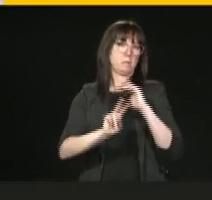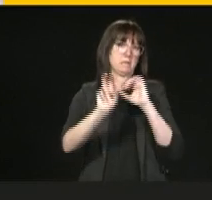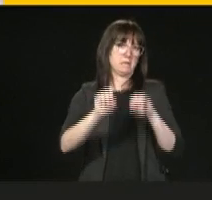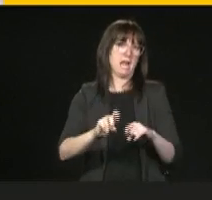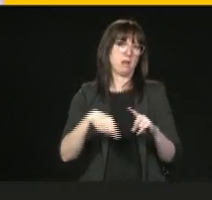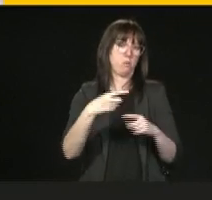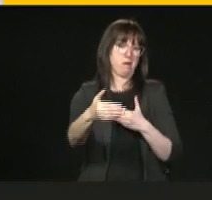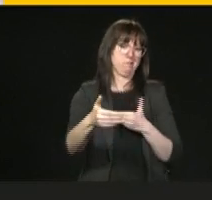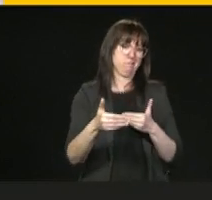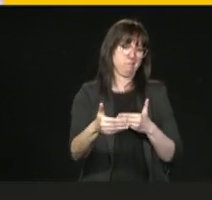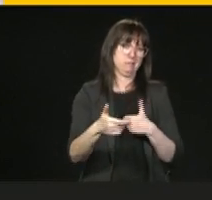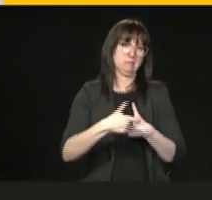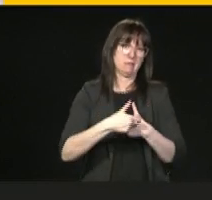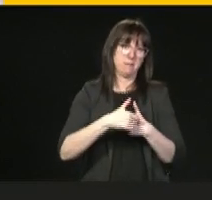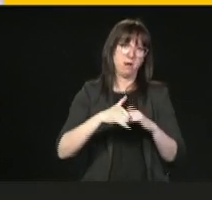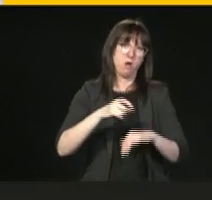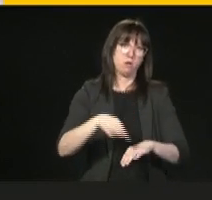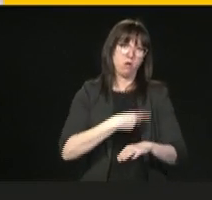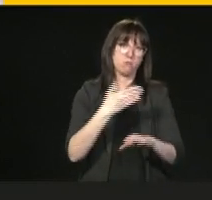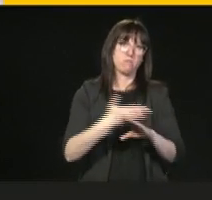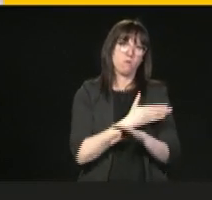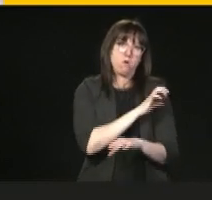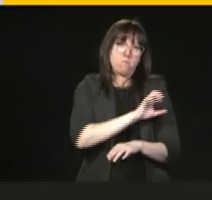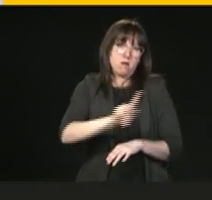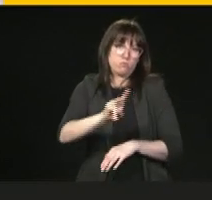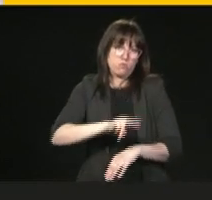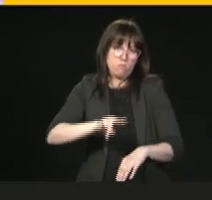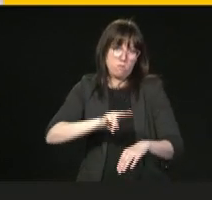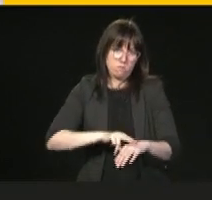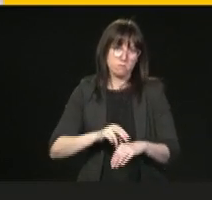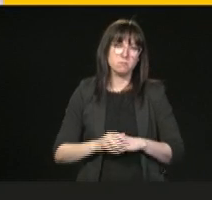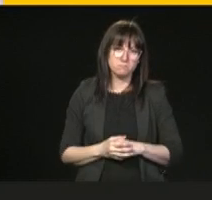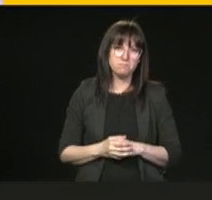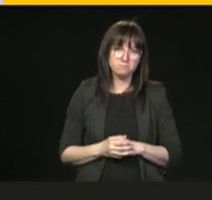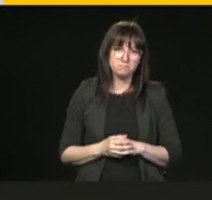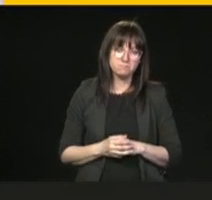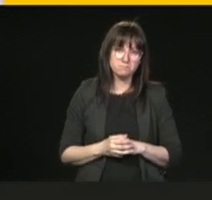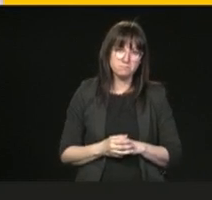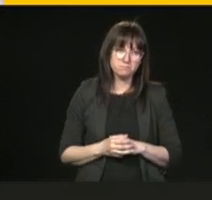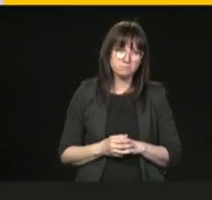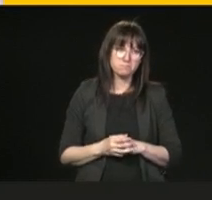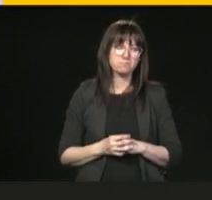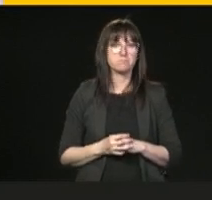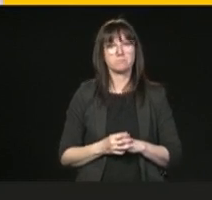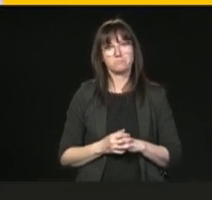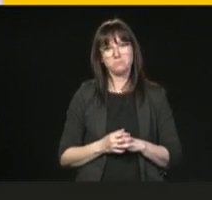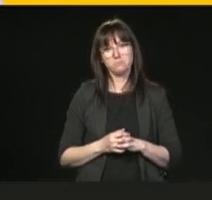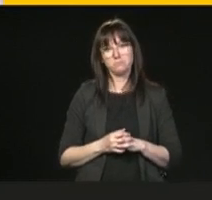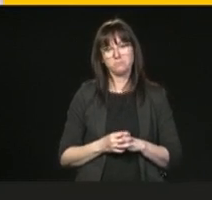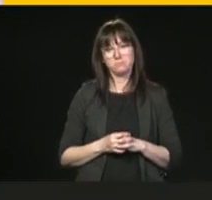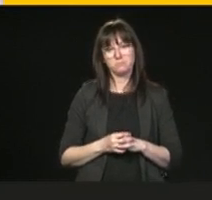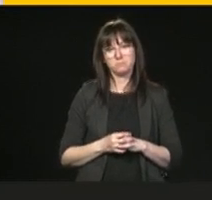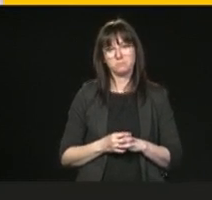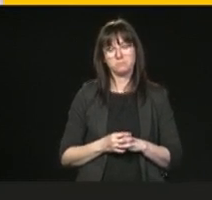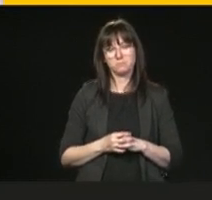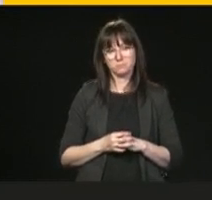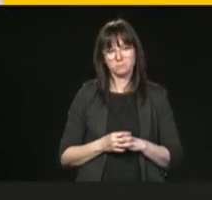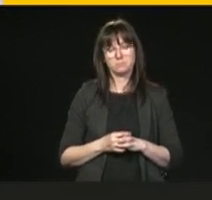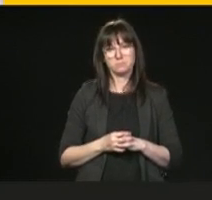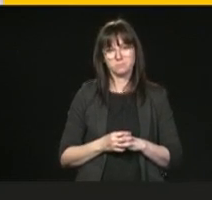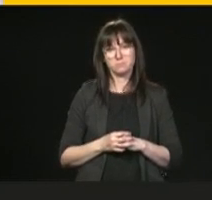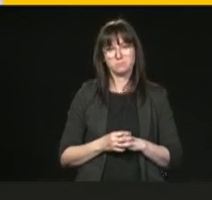greater certainty how long people will be stuck in this protectionist